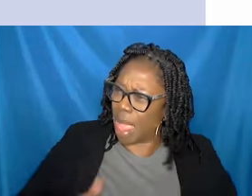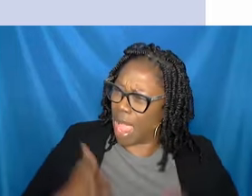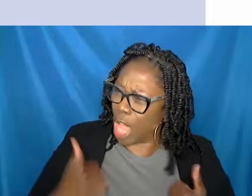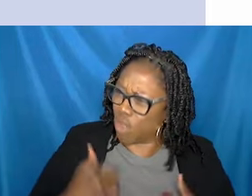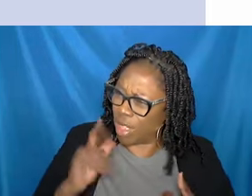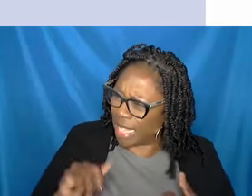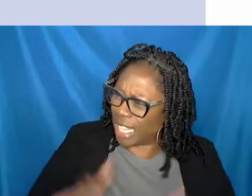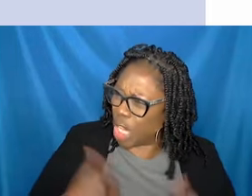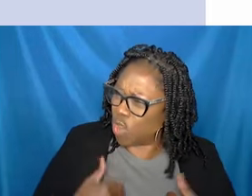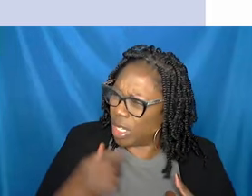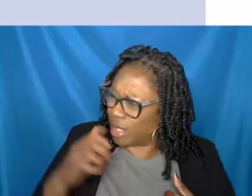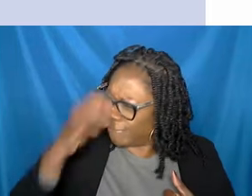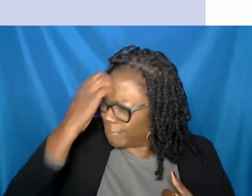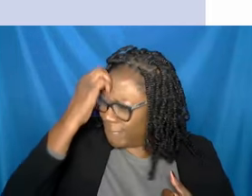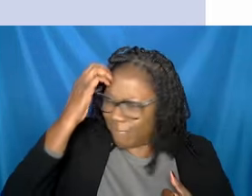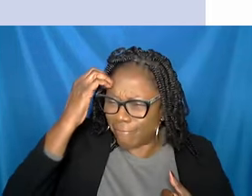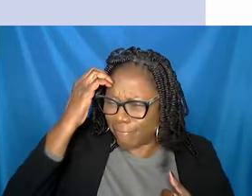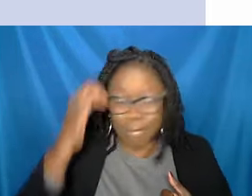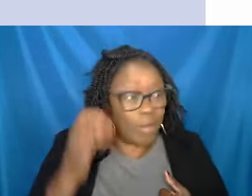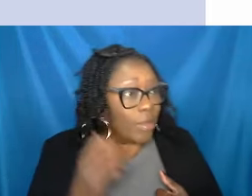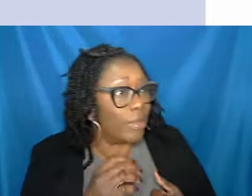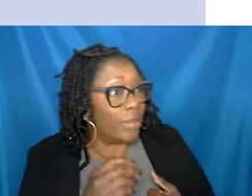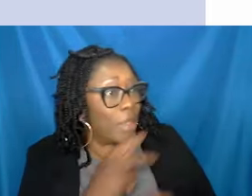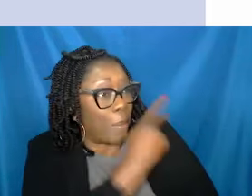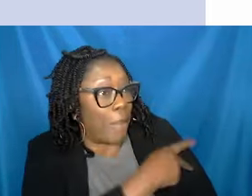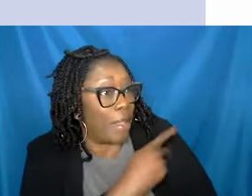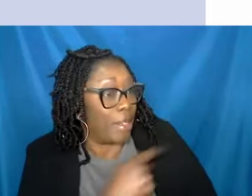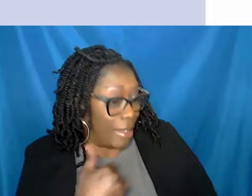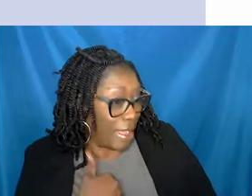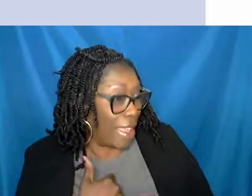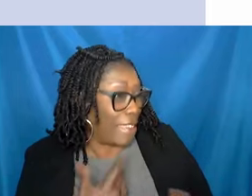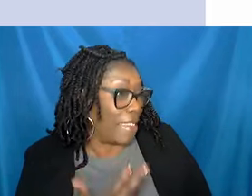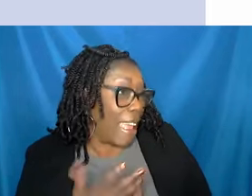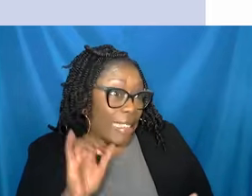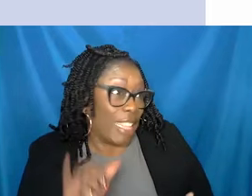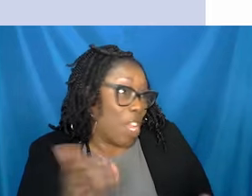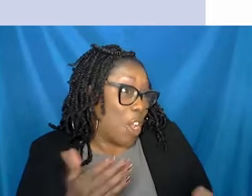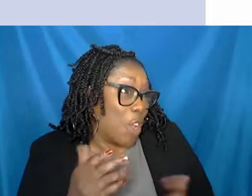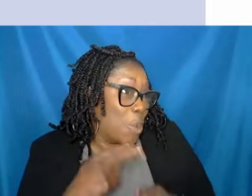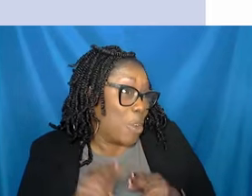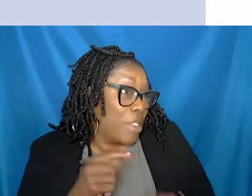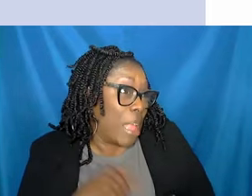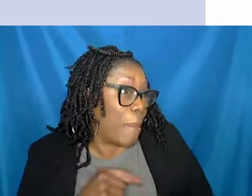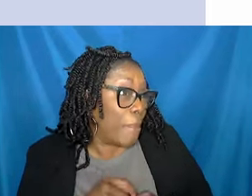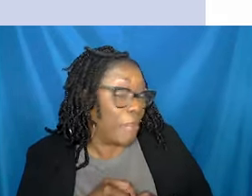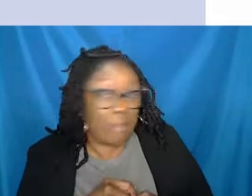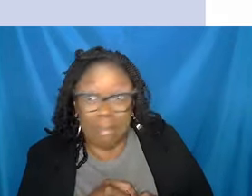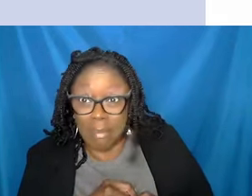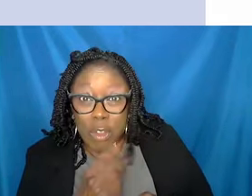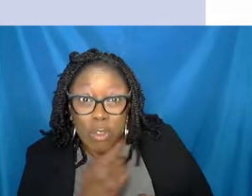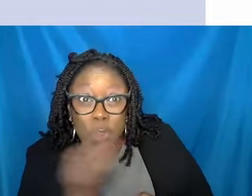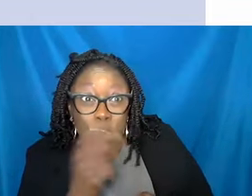go?" And the patient thought it was great that she had that place to stay for a short time, a few